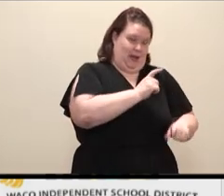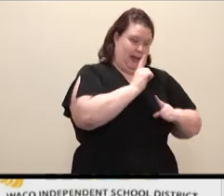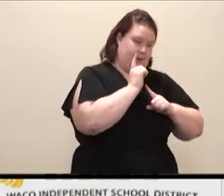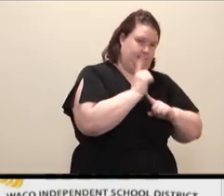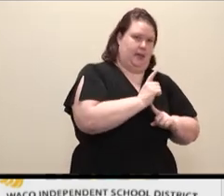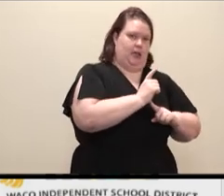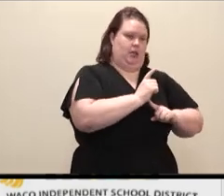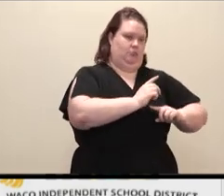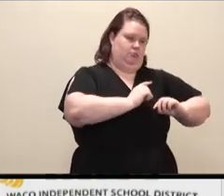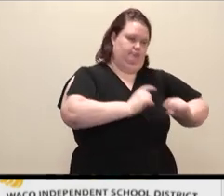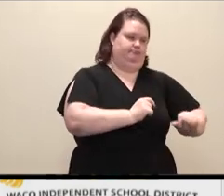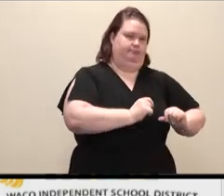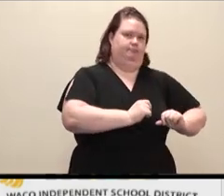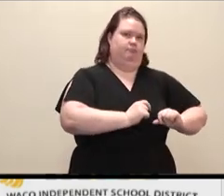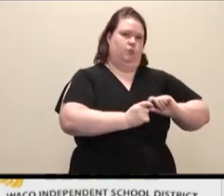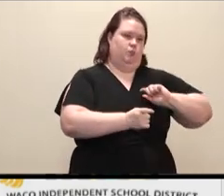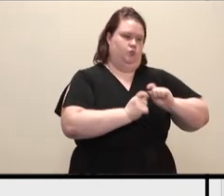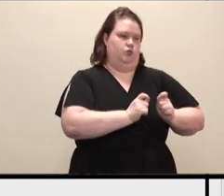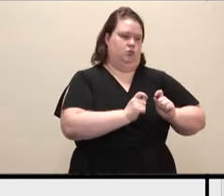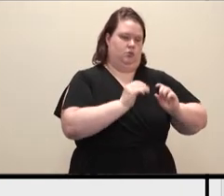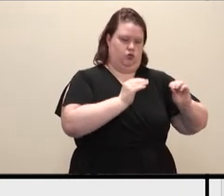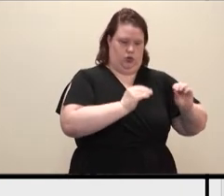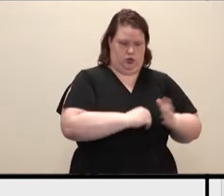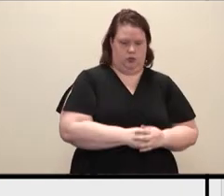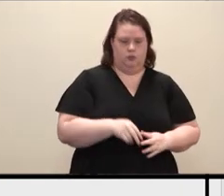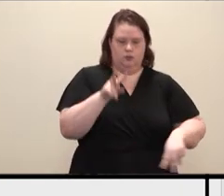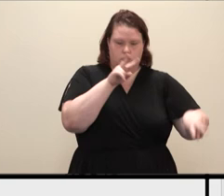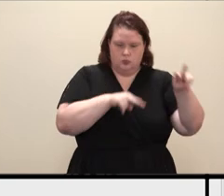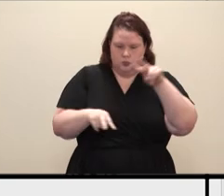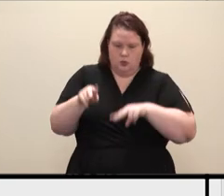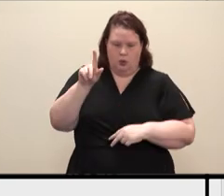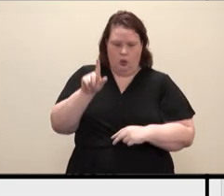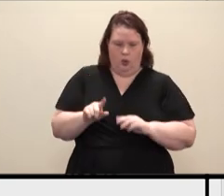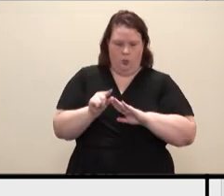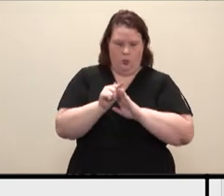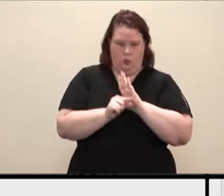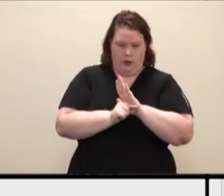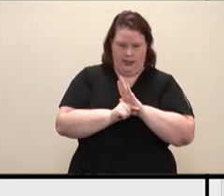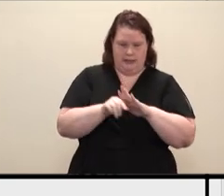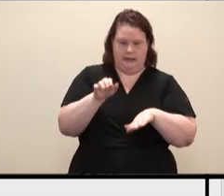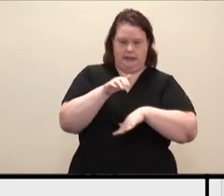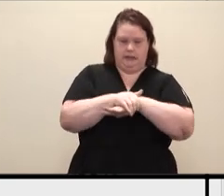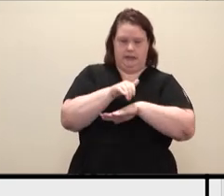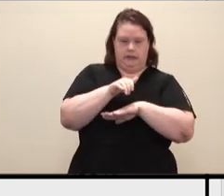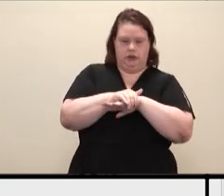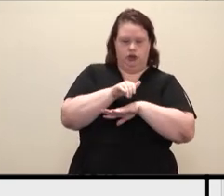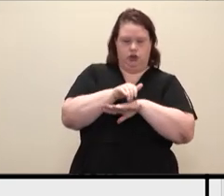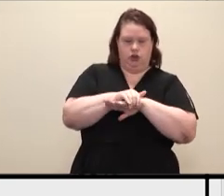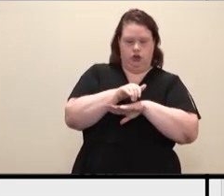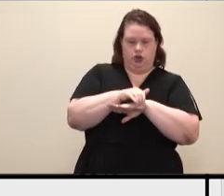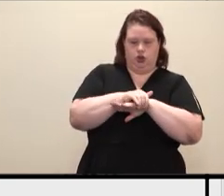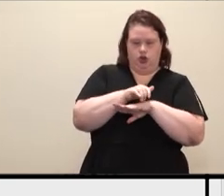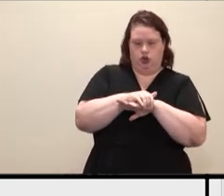with changed instruction. So we looked at these for the lower grades, but I'll show you for the Englishes.